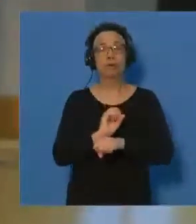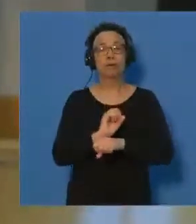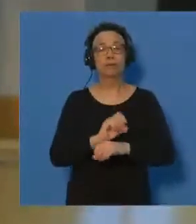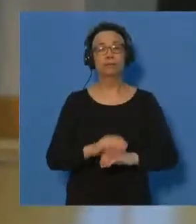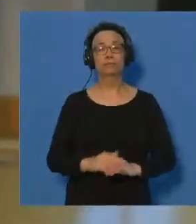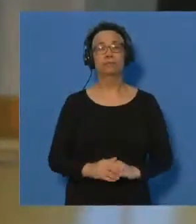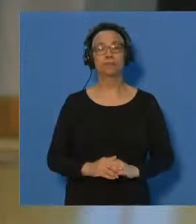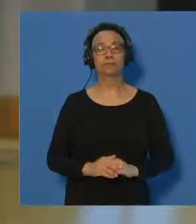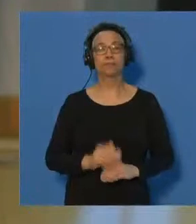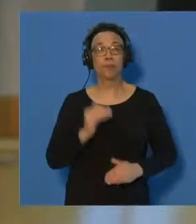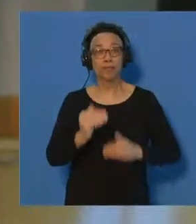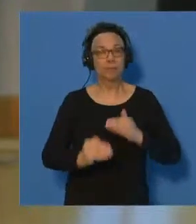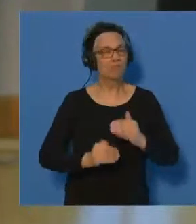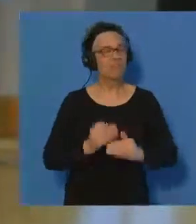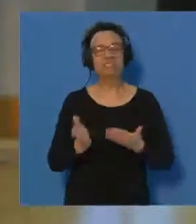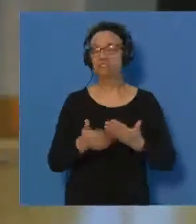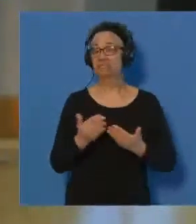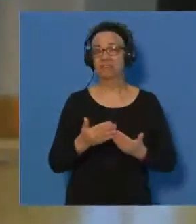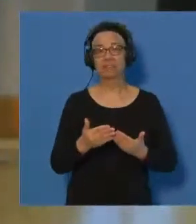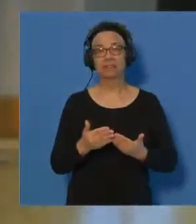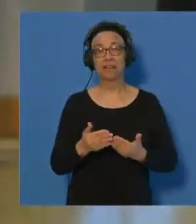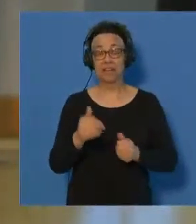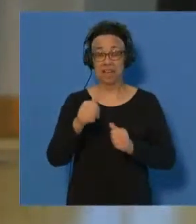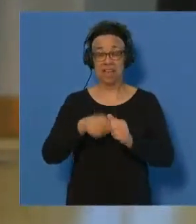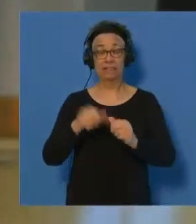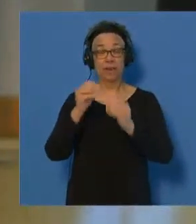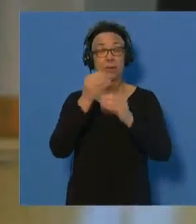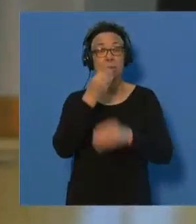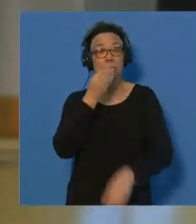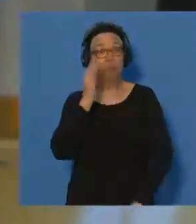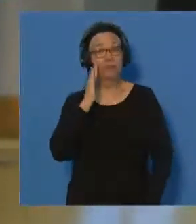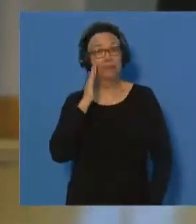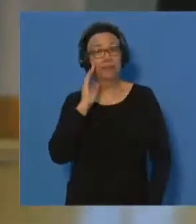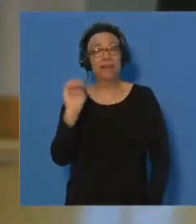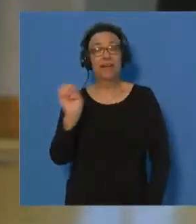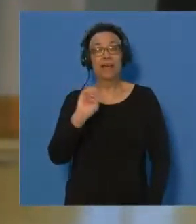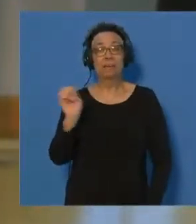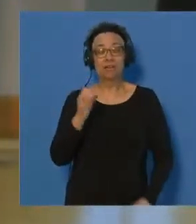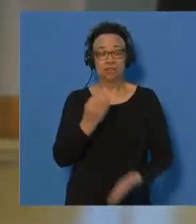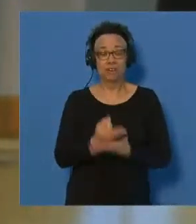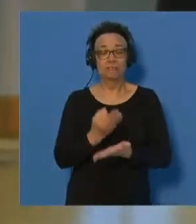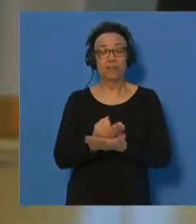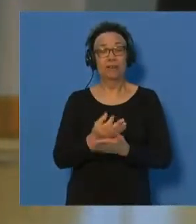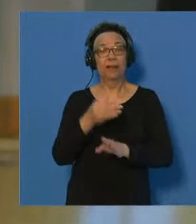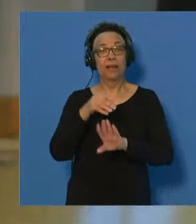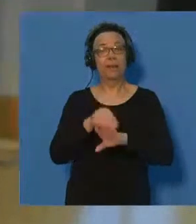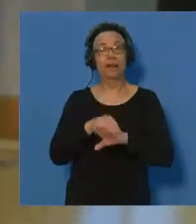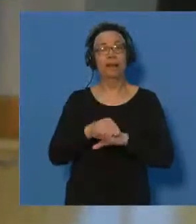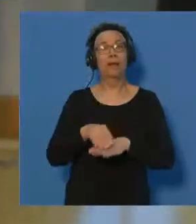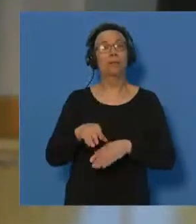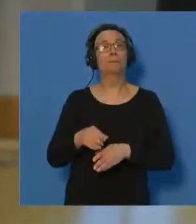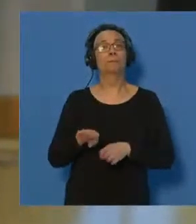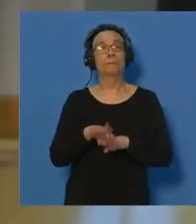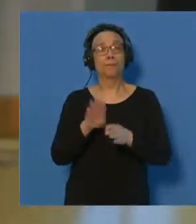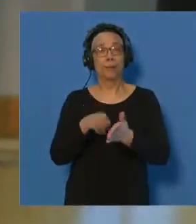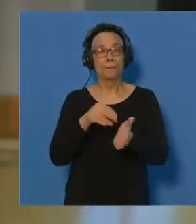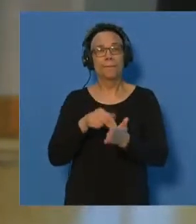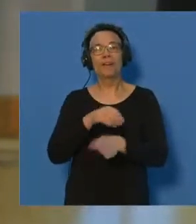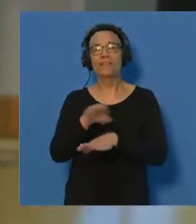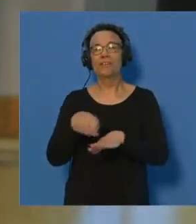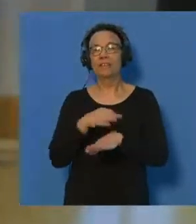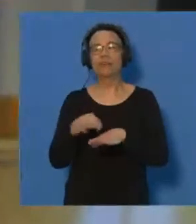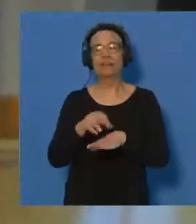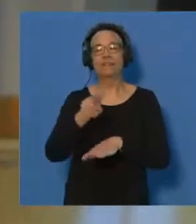The process is straightforward. Each home will have an emergency fund account at Butterfield and Vallis. The funds will be prepaid into